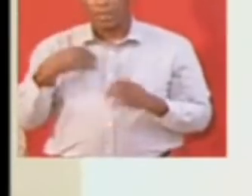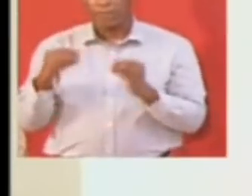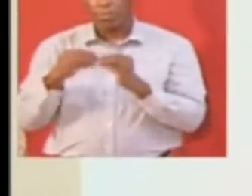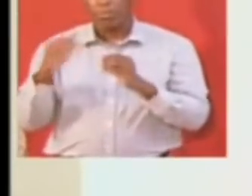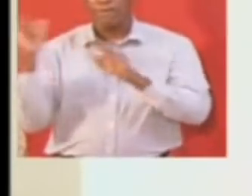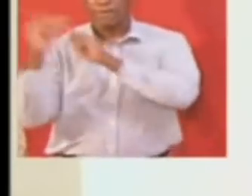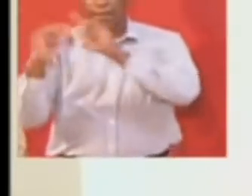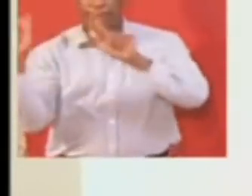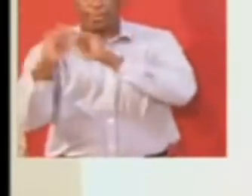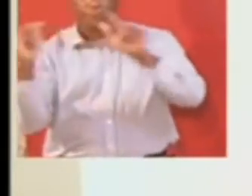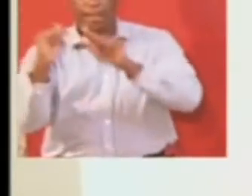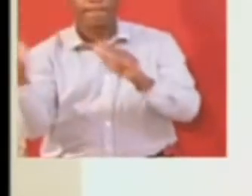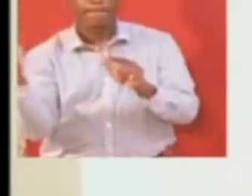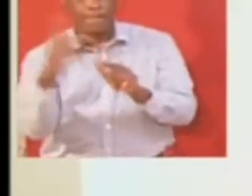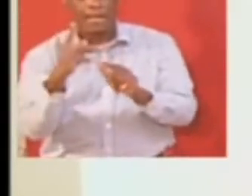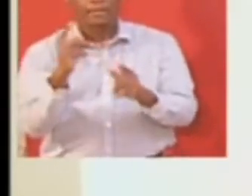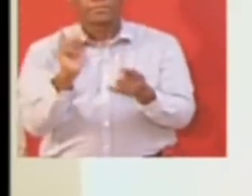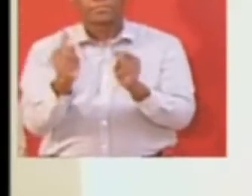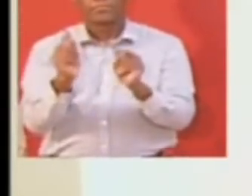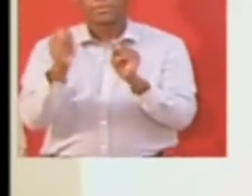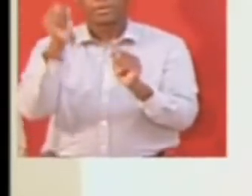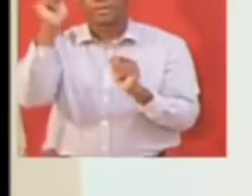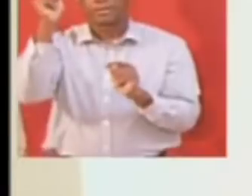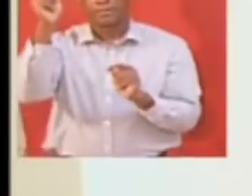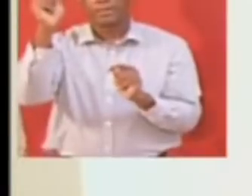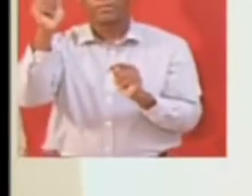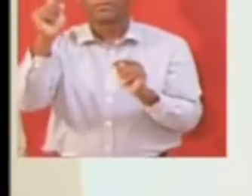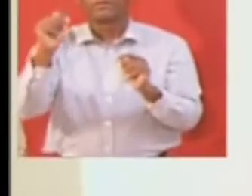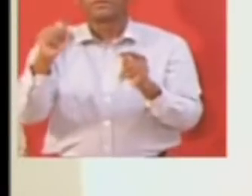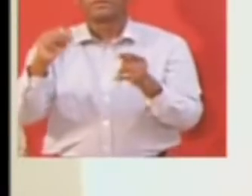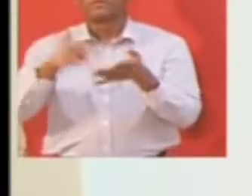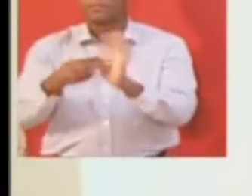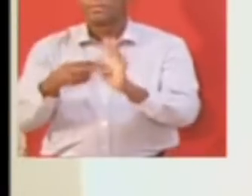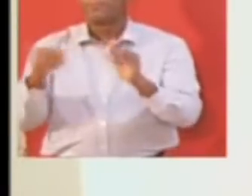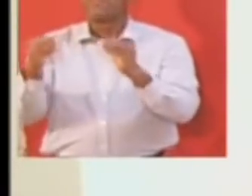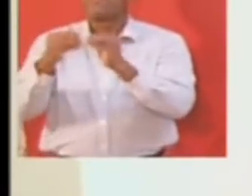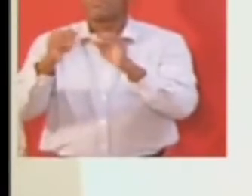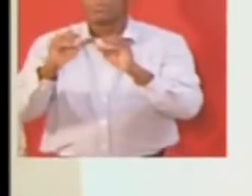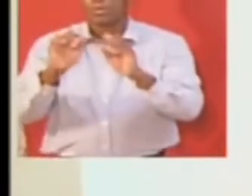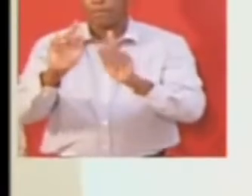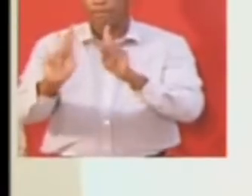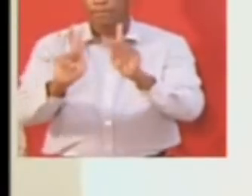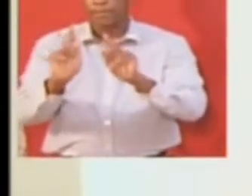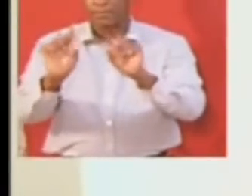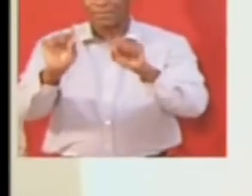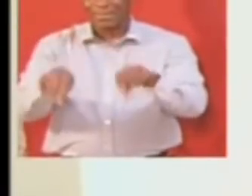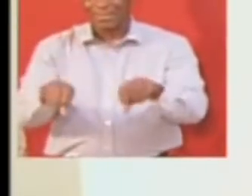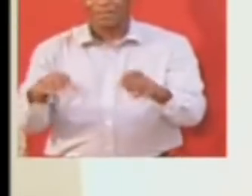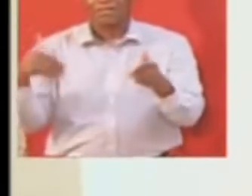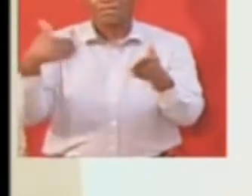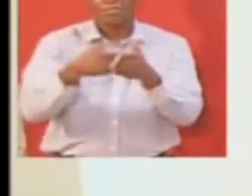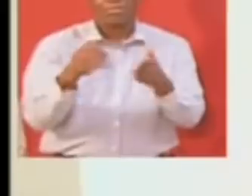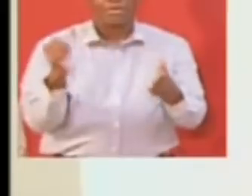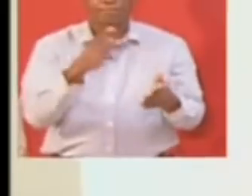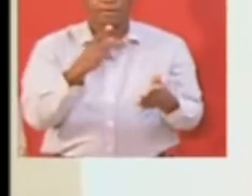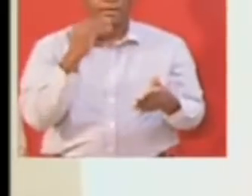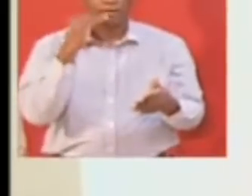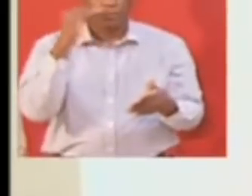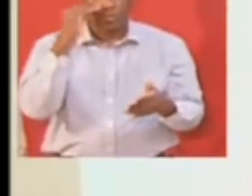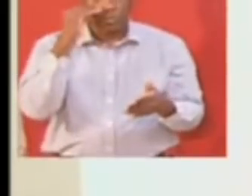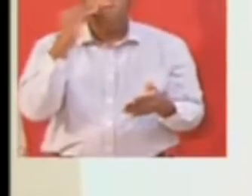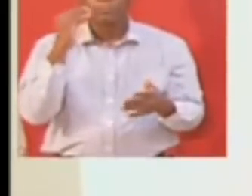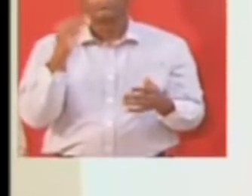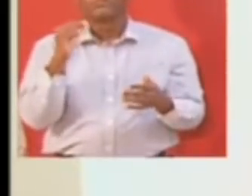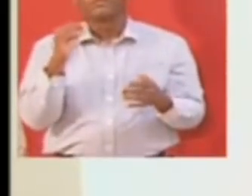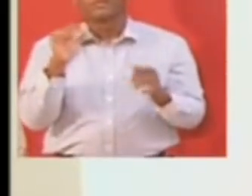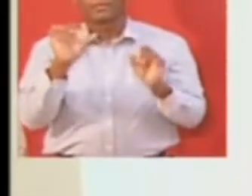regular basis, bringing people home. And you can gauge that by the number of persons we have in quarantine facilities